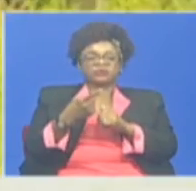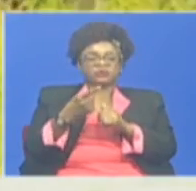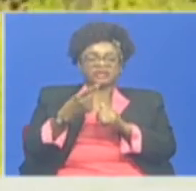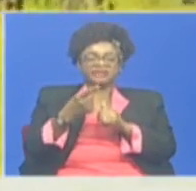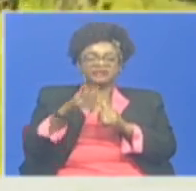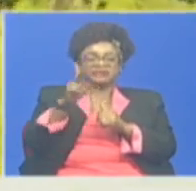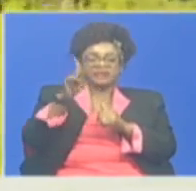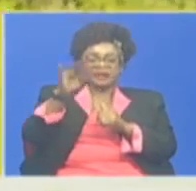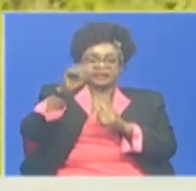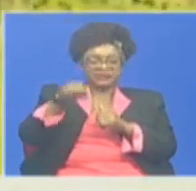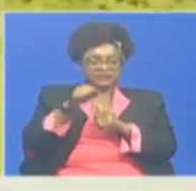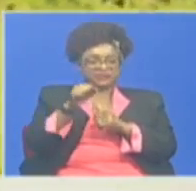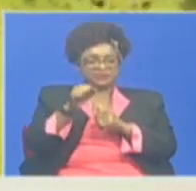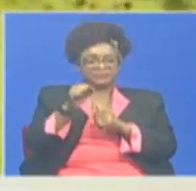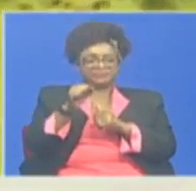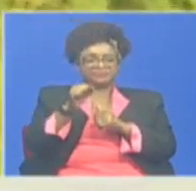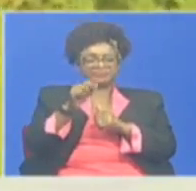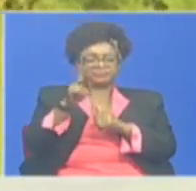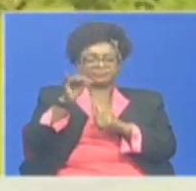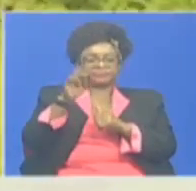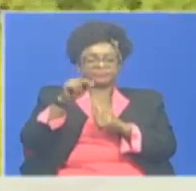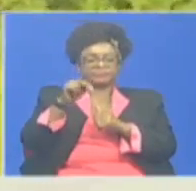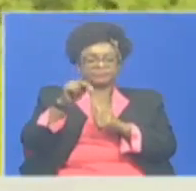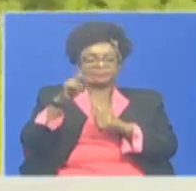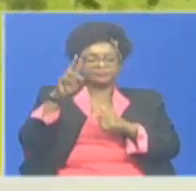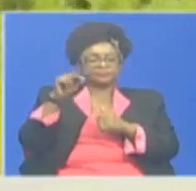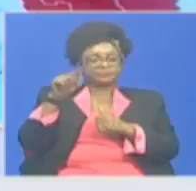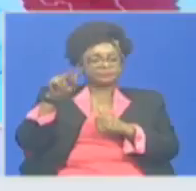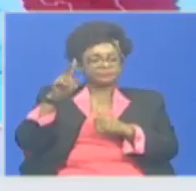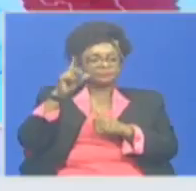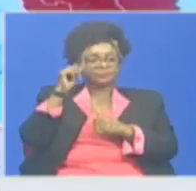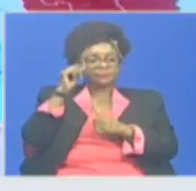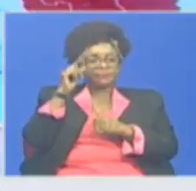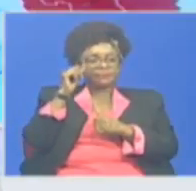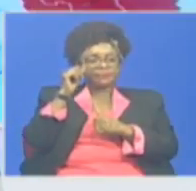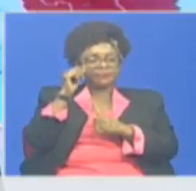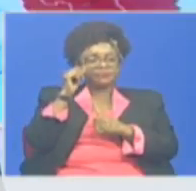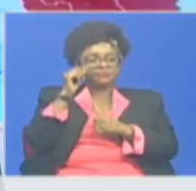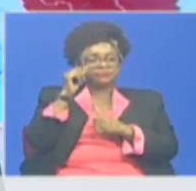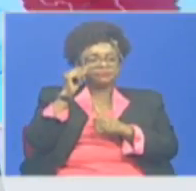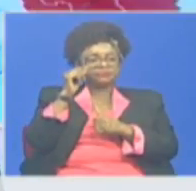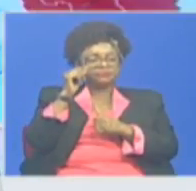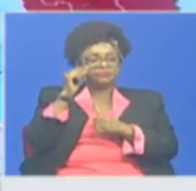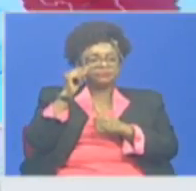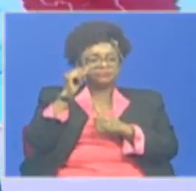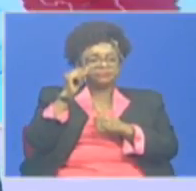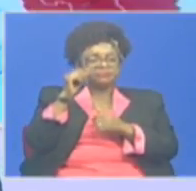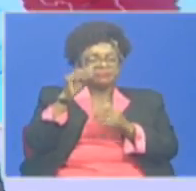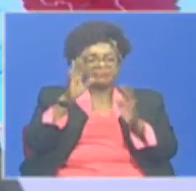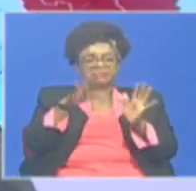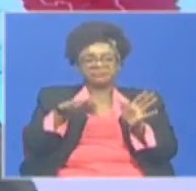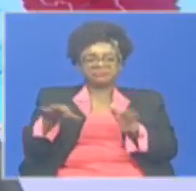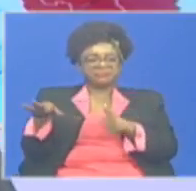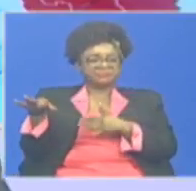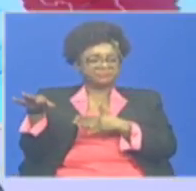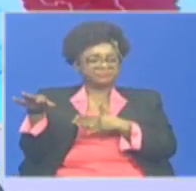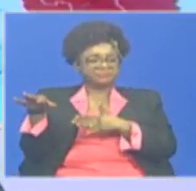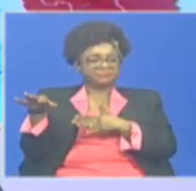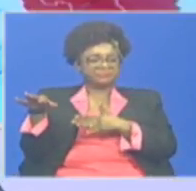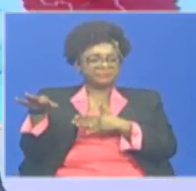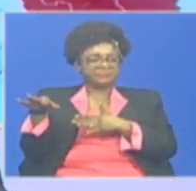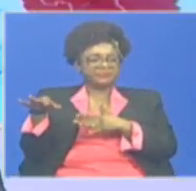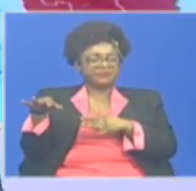kits. Kevin Mutai, NTV, Mombasa. Away from Mombasa, from that to our